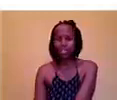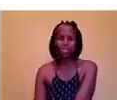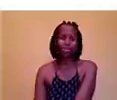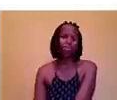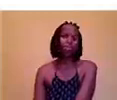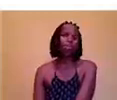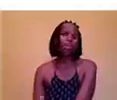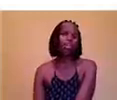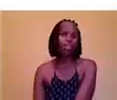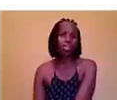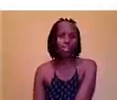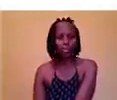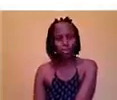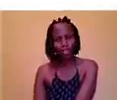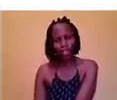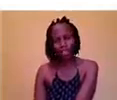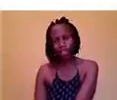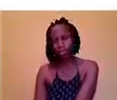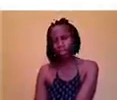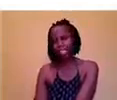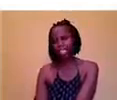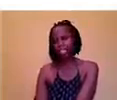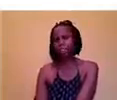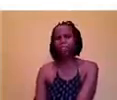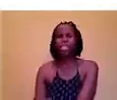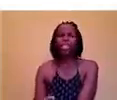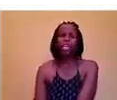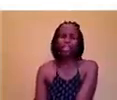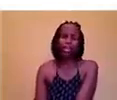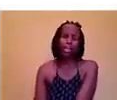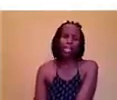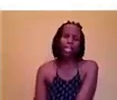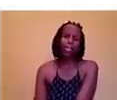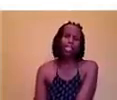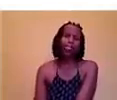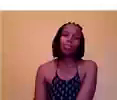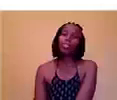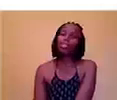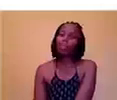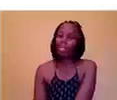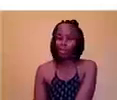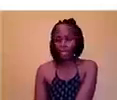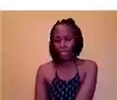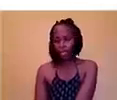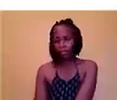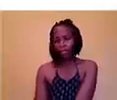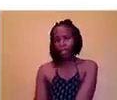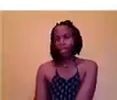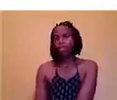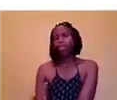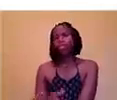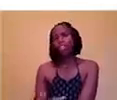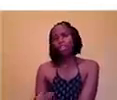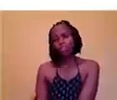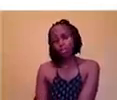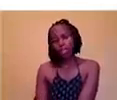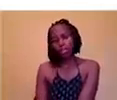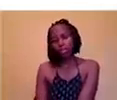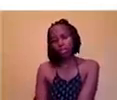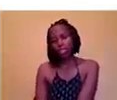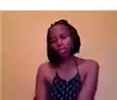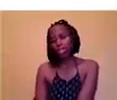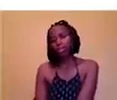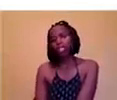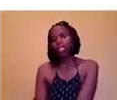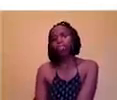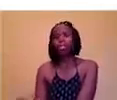Unisa readiness tool, preparing yourself to study at Unisa, career management, using my Unisa. So we've shared a